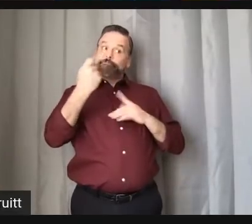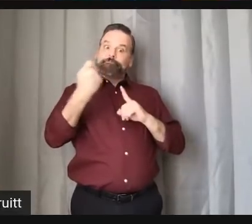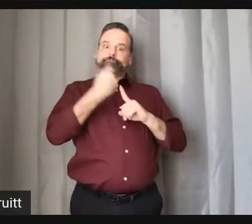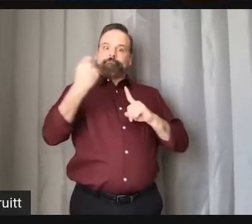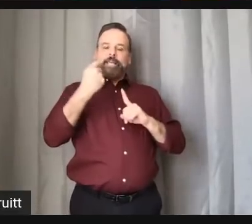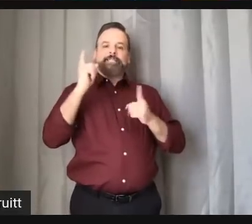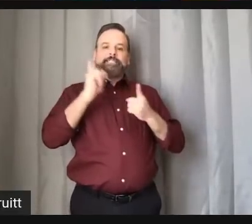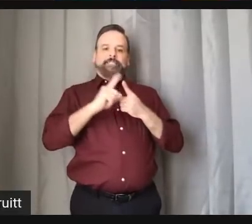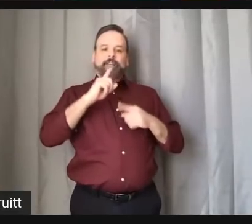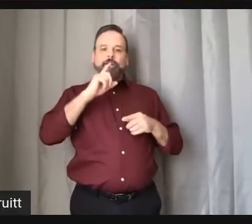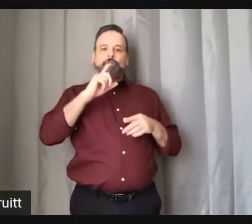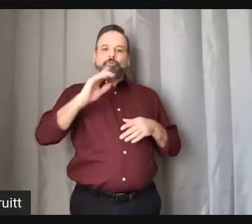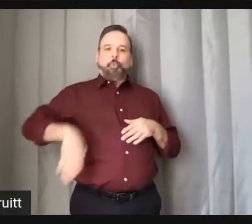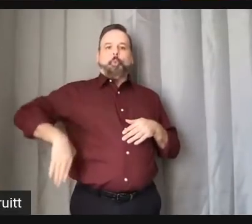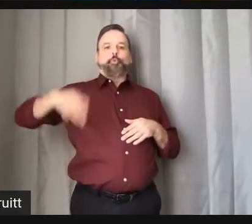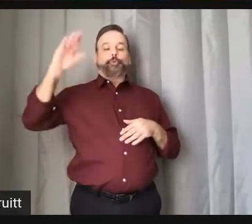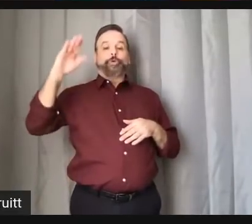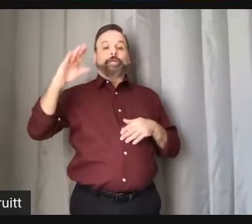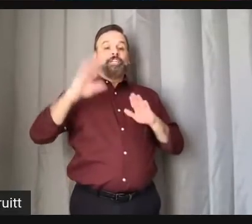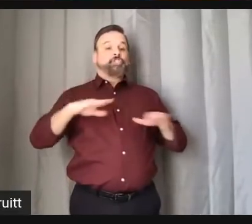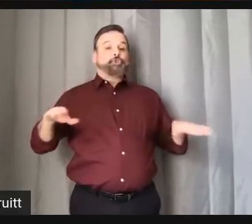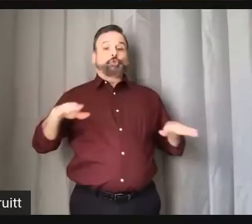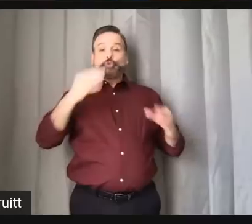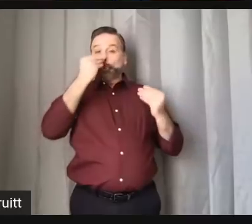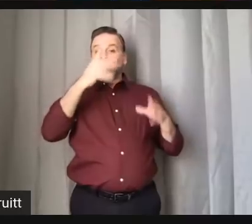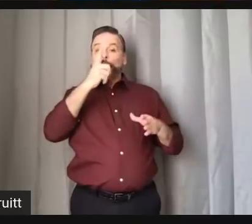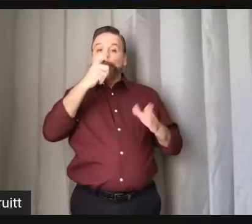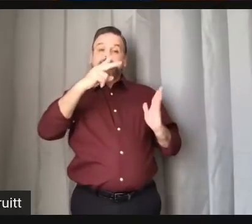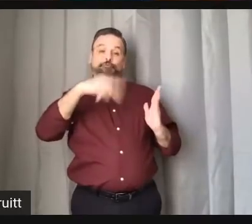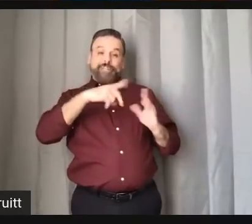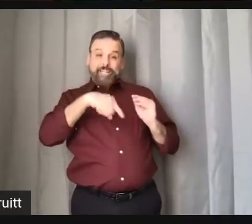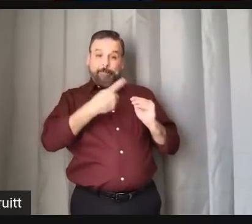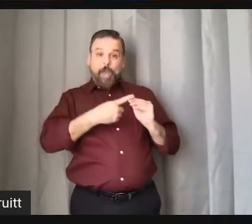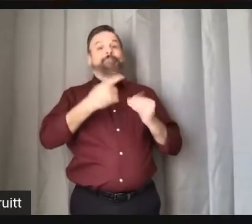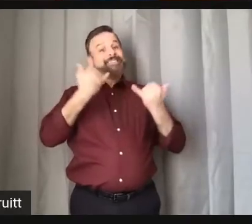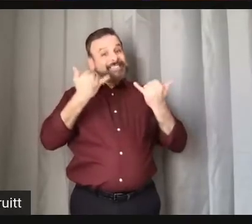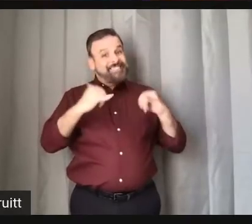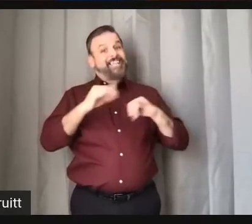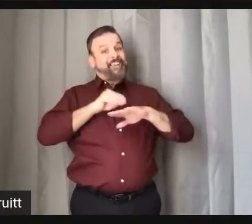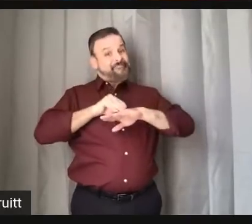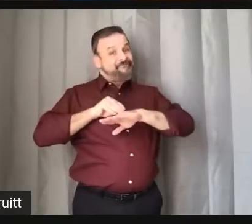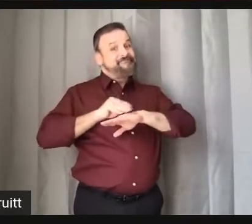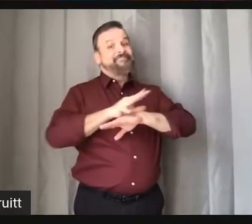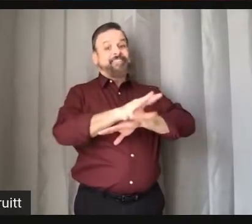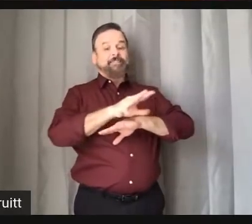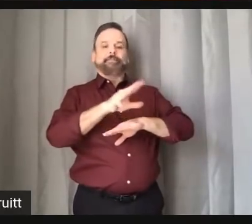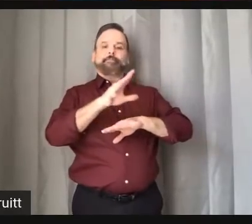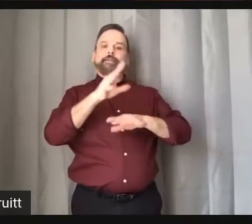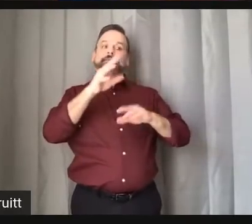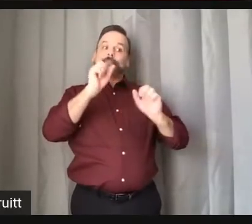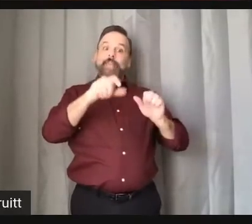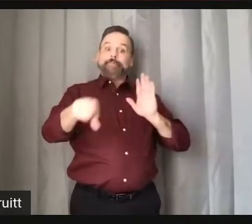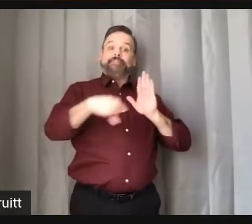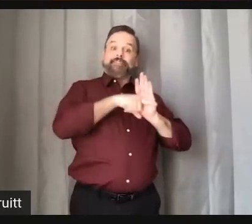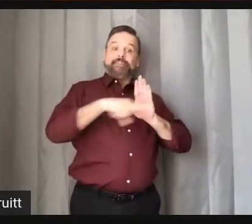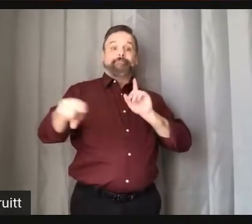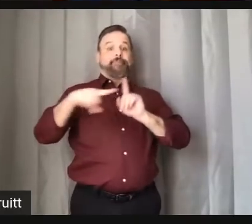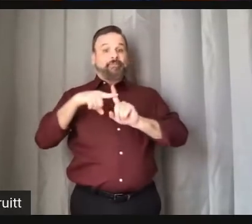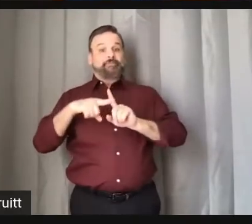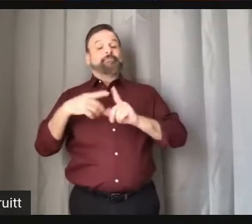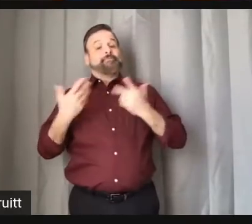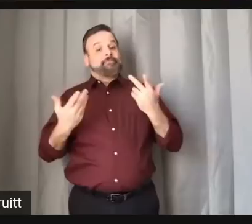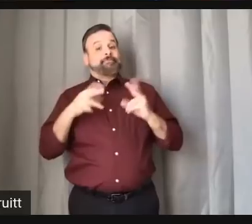yeah, kids don't care who they're reading about, but it does still affect them in negative and positive ways. So I think that if